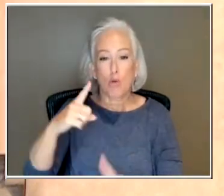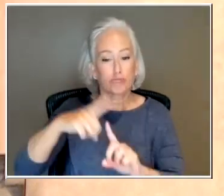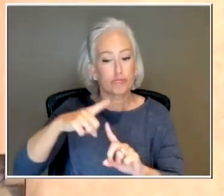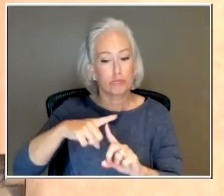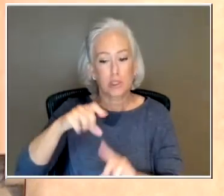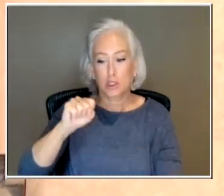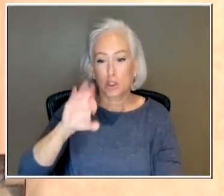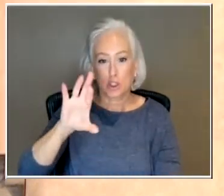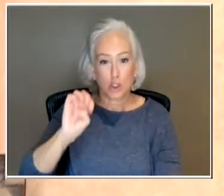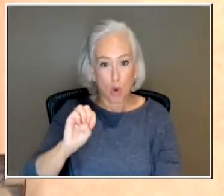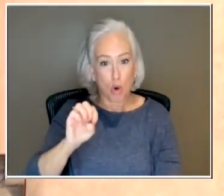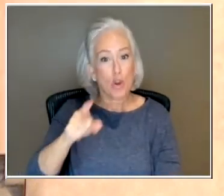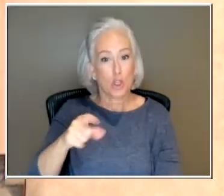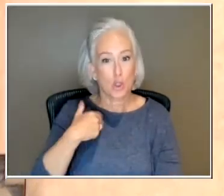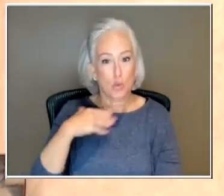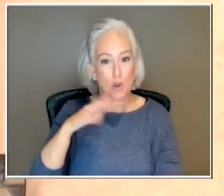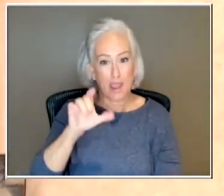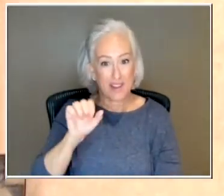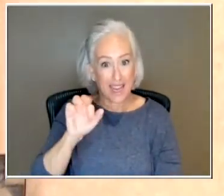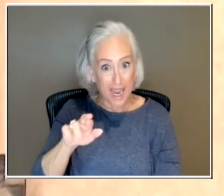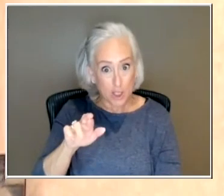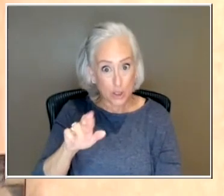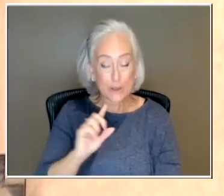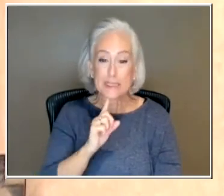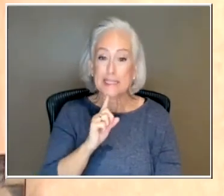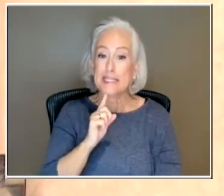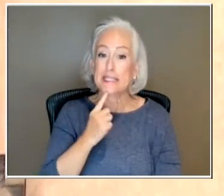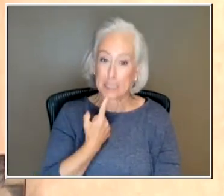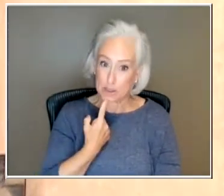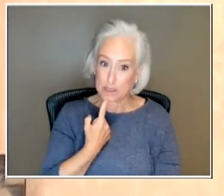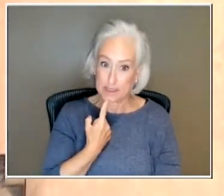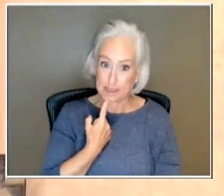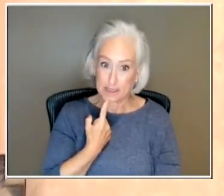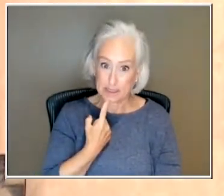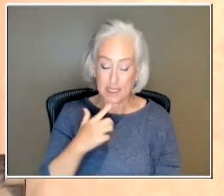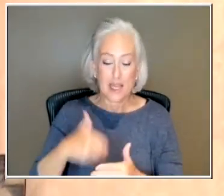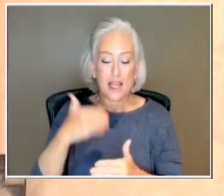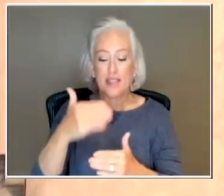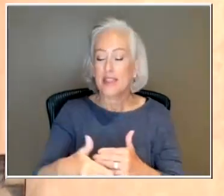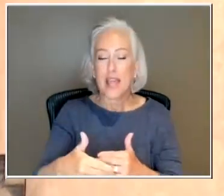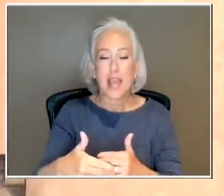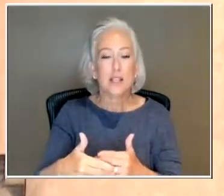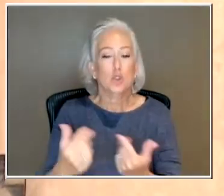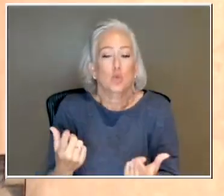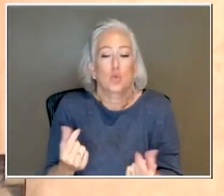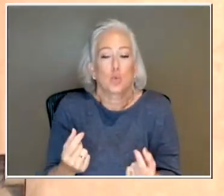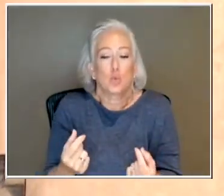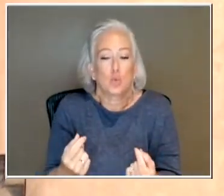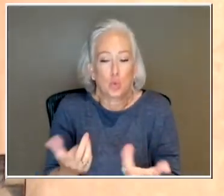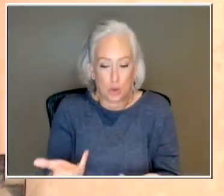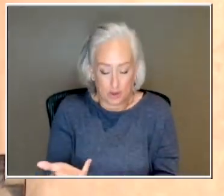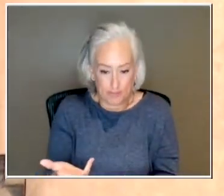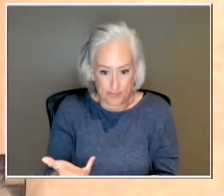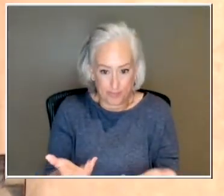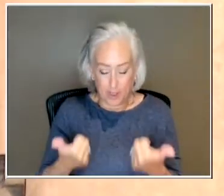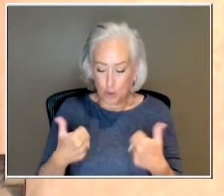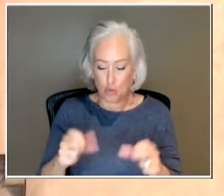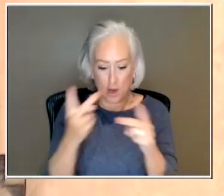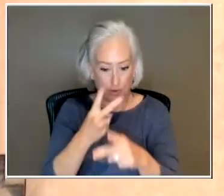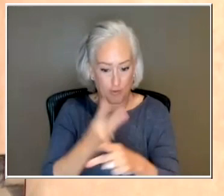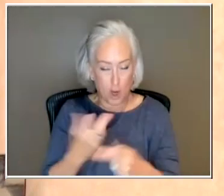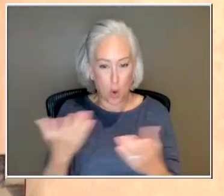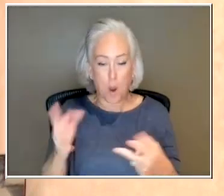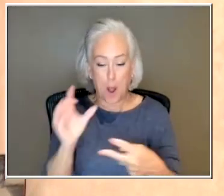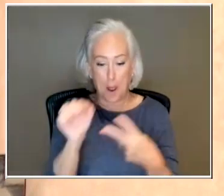have cancer, and it's serious. And so the next steps are trying to figure out what to do and try to figure out what options you